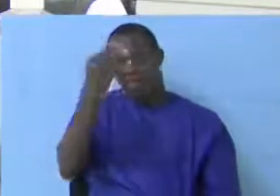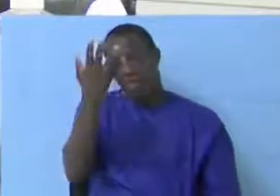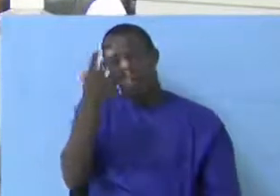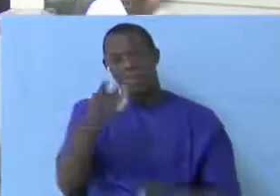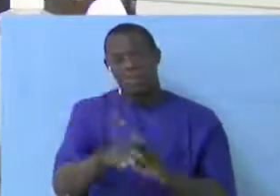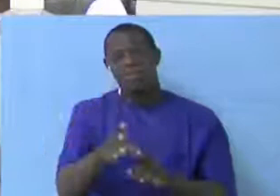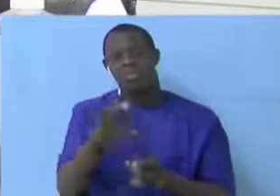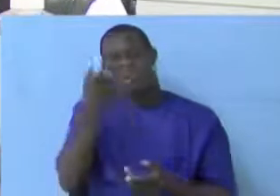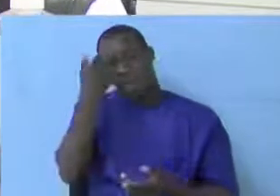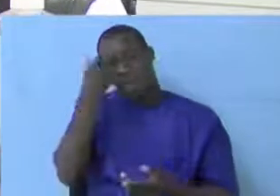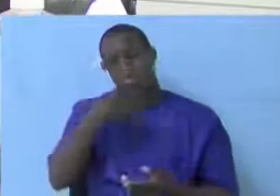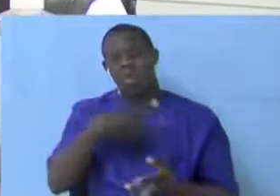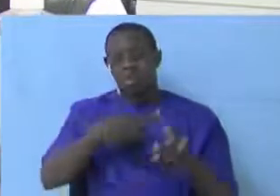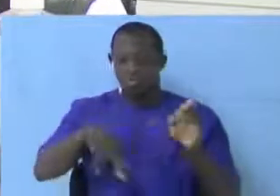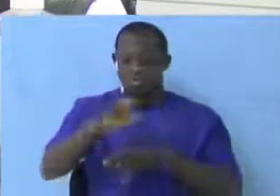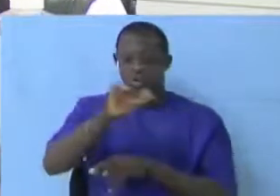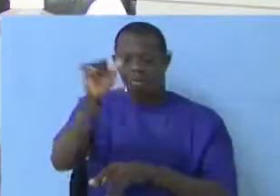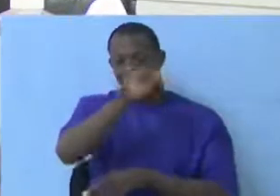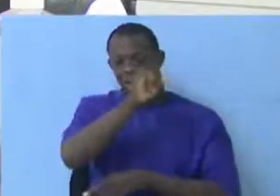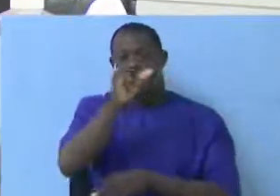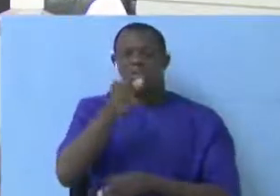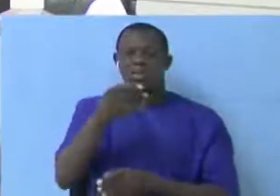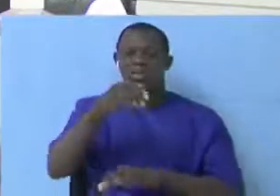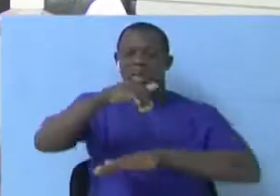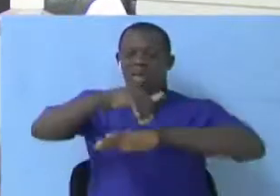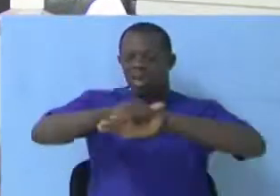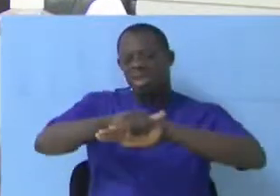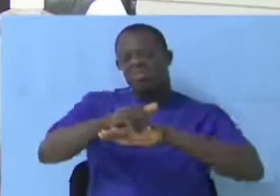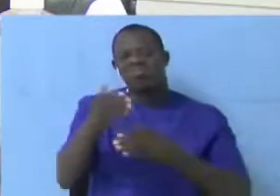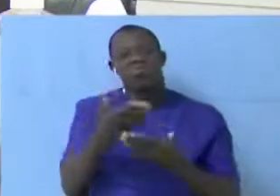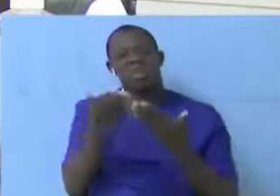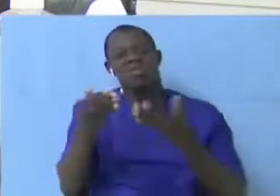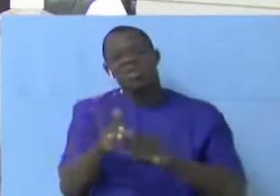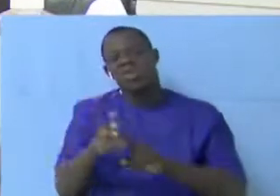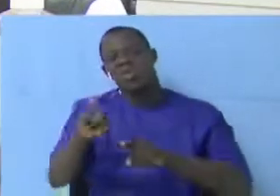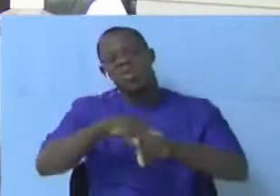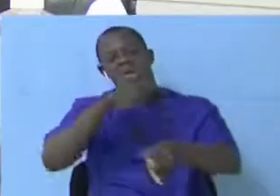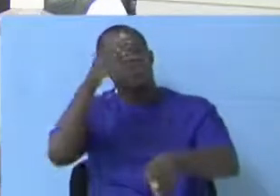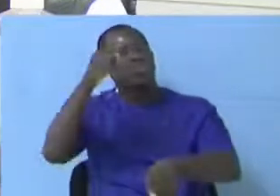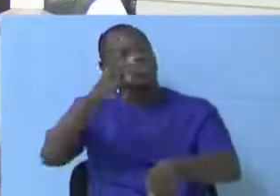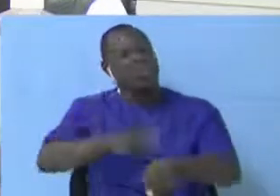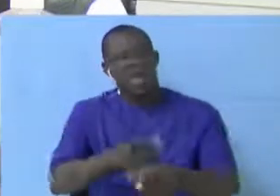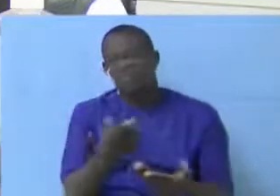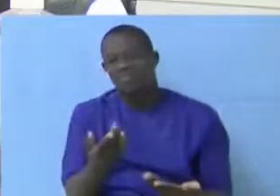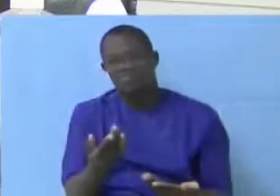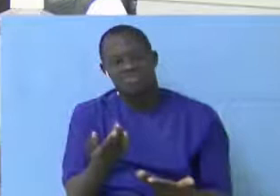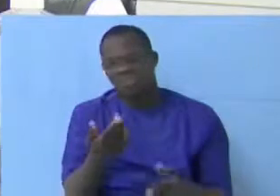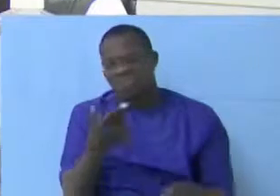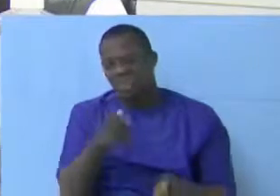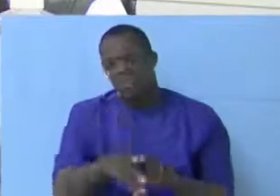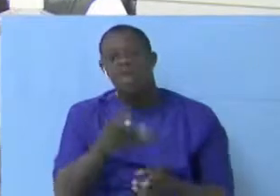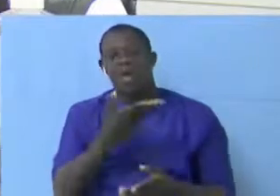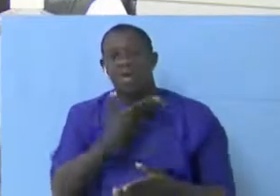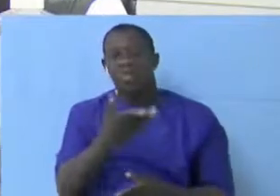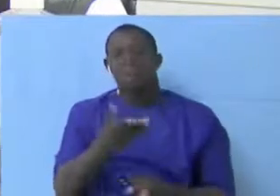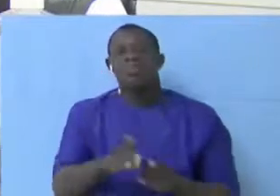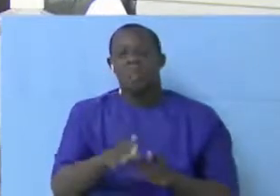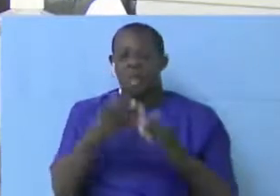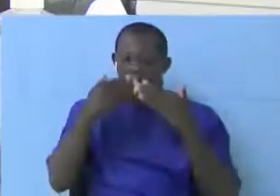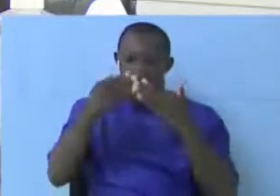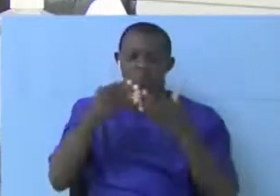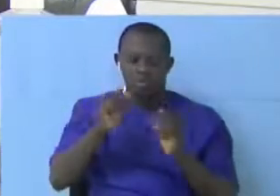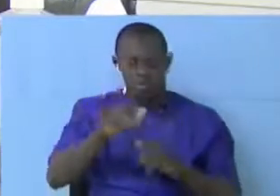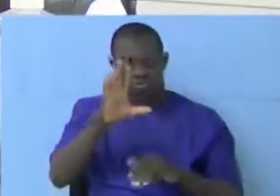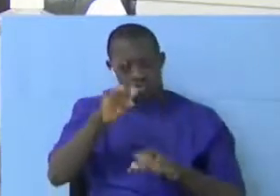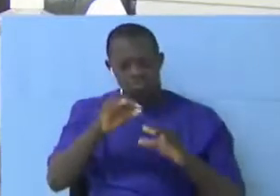to England because they have been here for a long time with the police. ngamira MI5 will not amuru Angleterre So I told them, let them go, we'll deal with the man. go ko alta